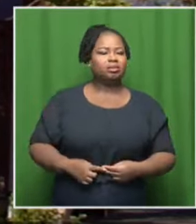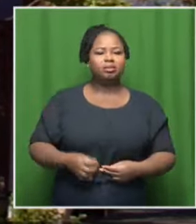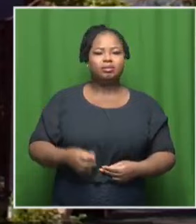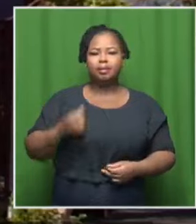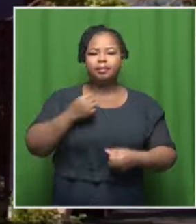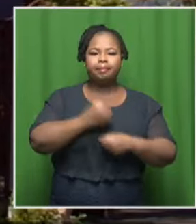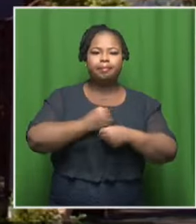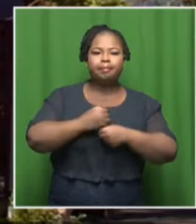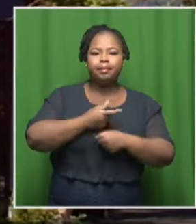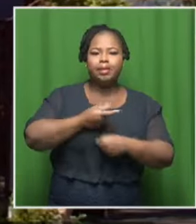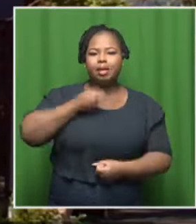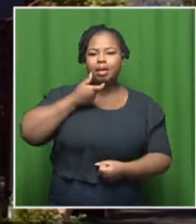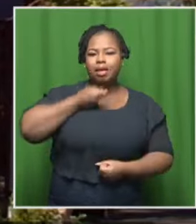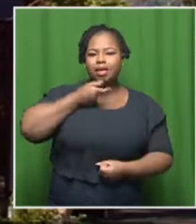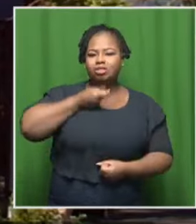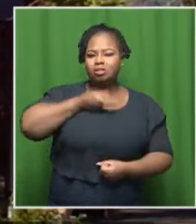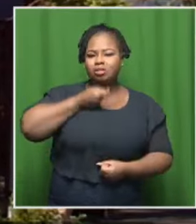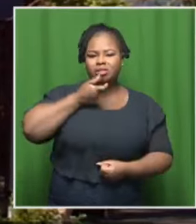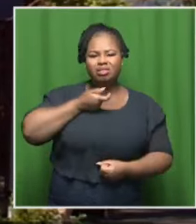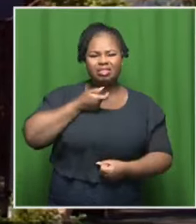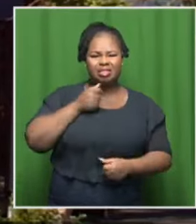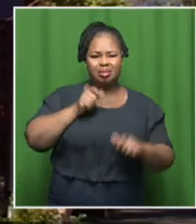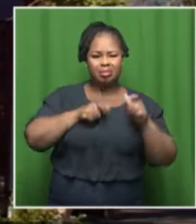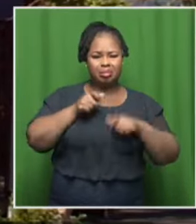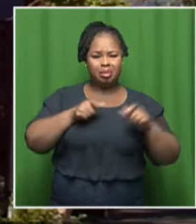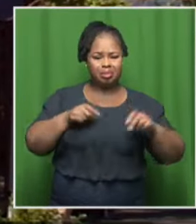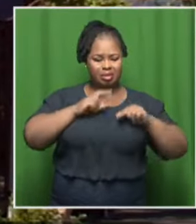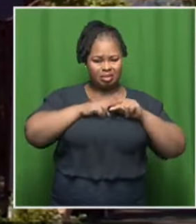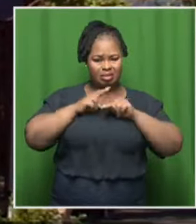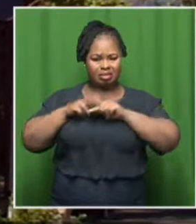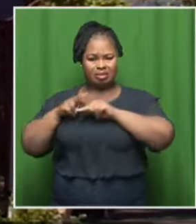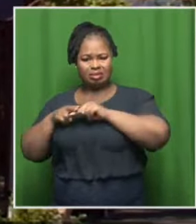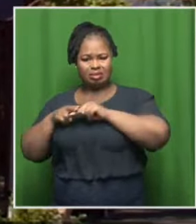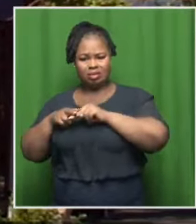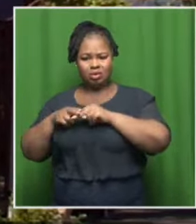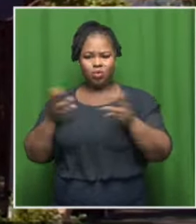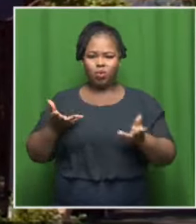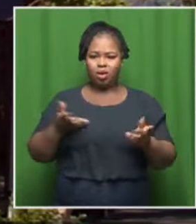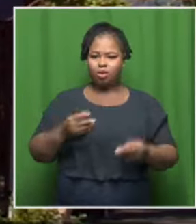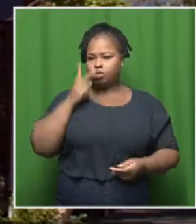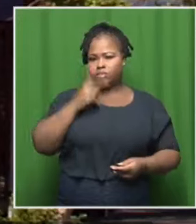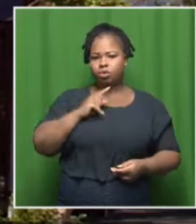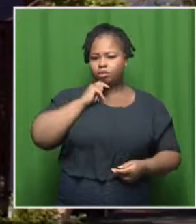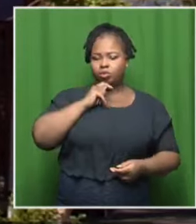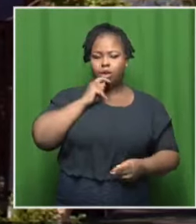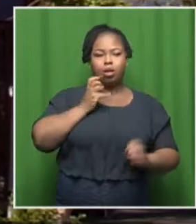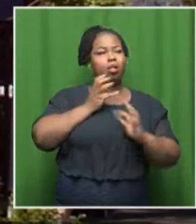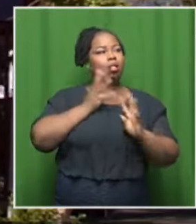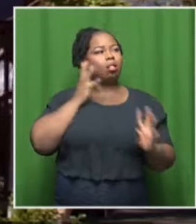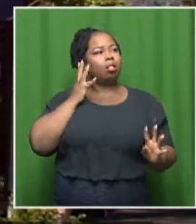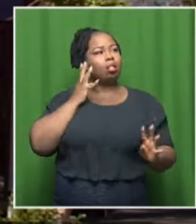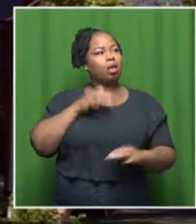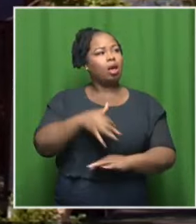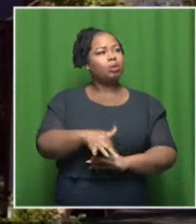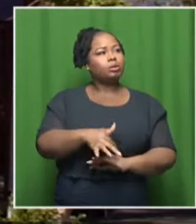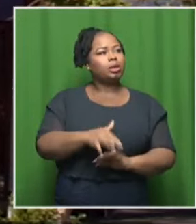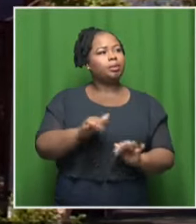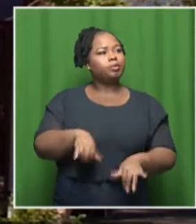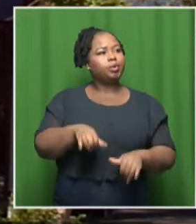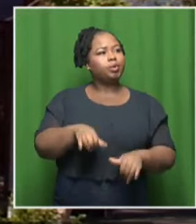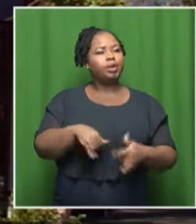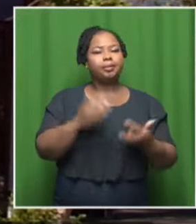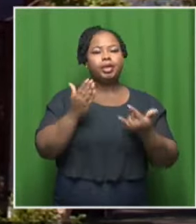our patients sit, like just behind us, there is no shelter. You saw them when you came in the morning, they were queuing outside. They had to wait